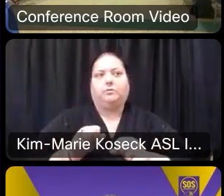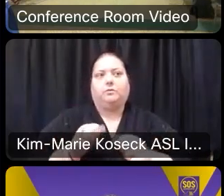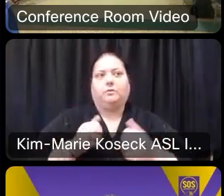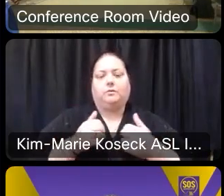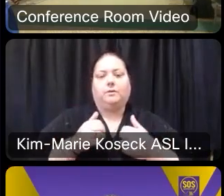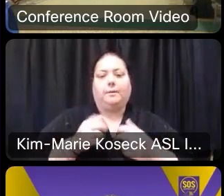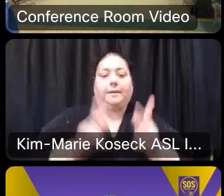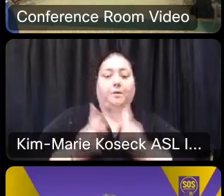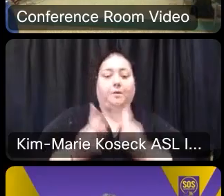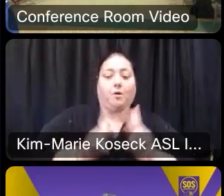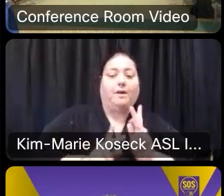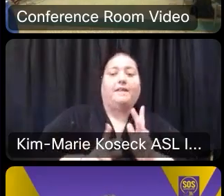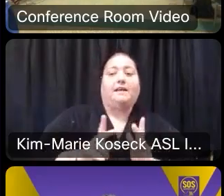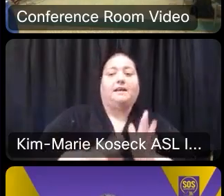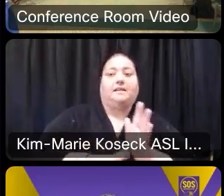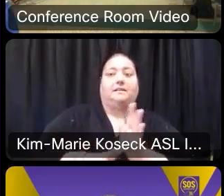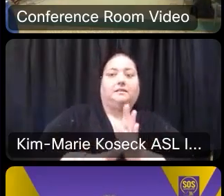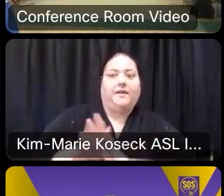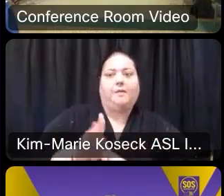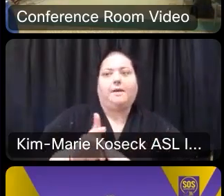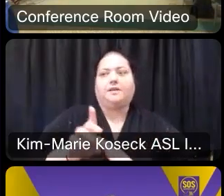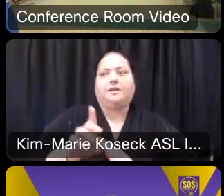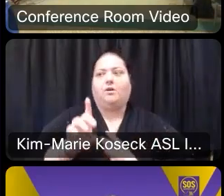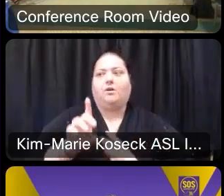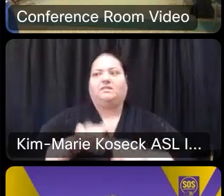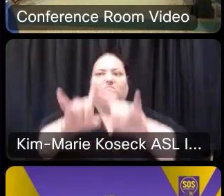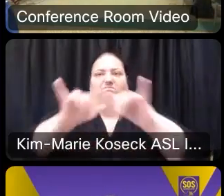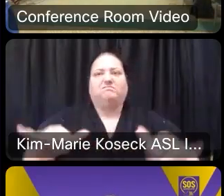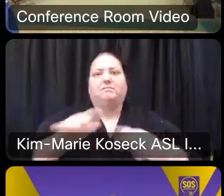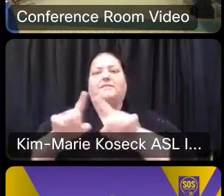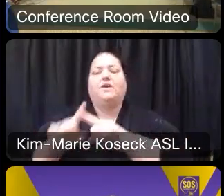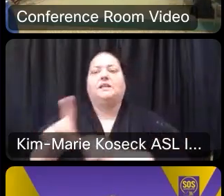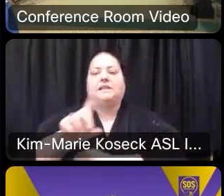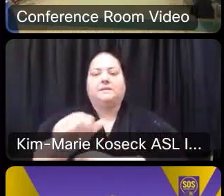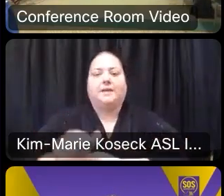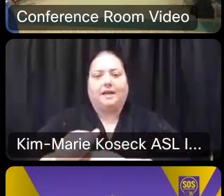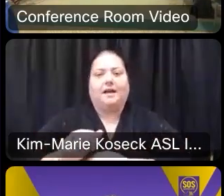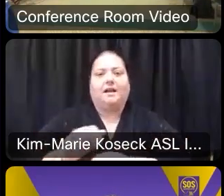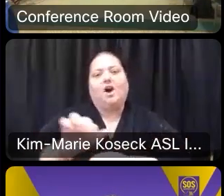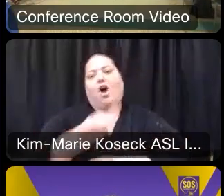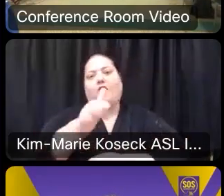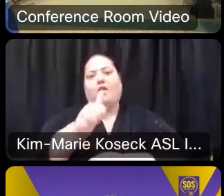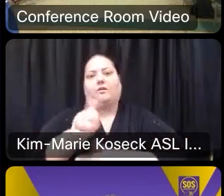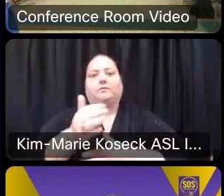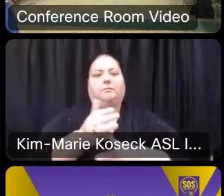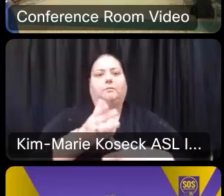people with developmental disabilities across the OMH spectrum, and I'm sure other service spectrums as well.